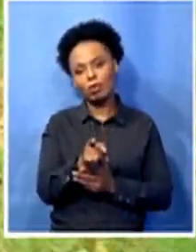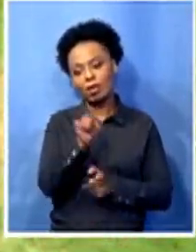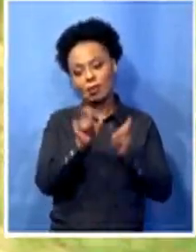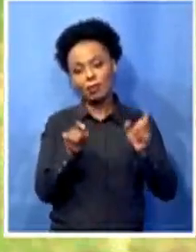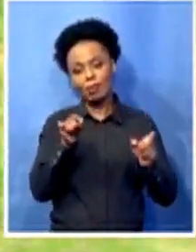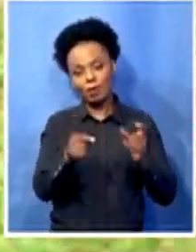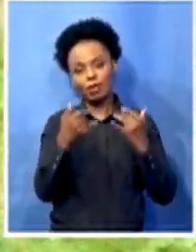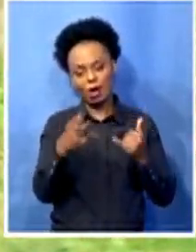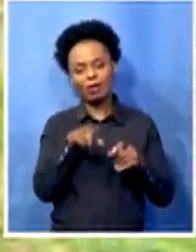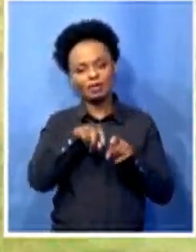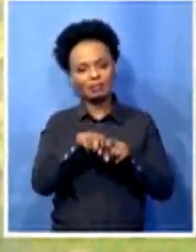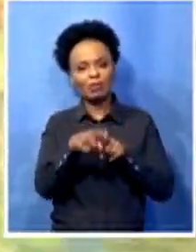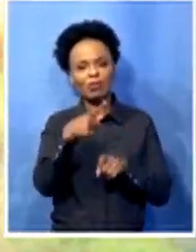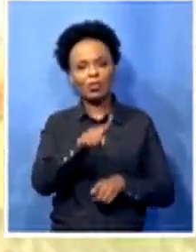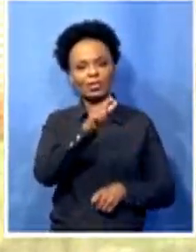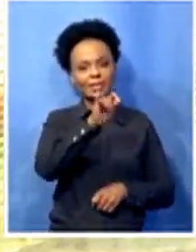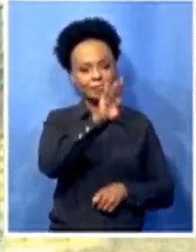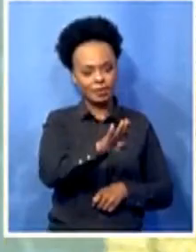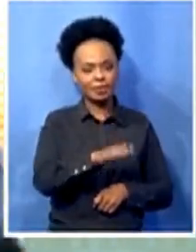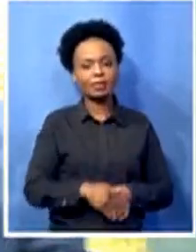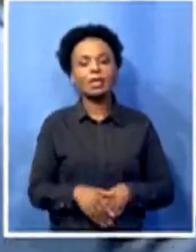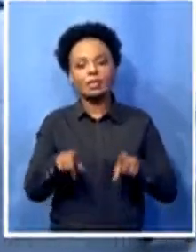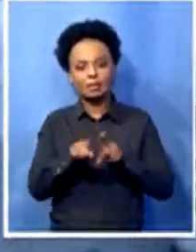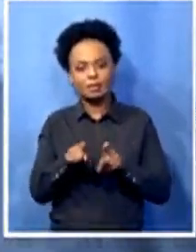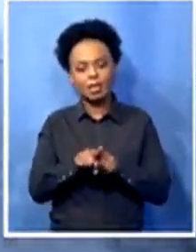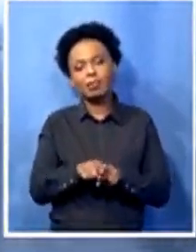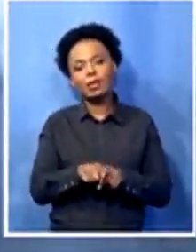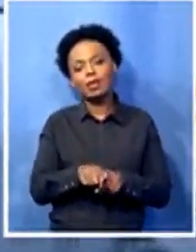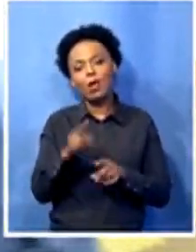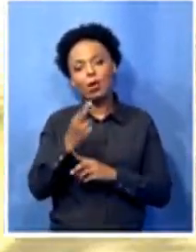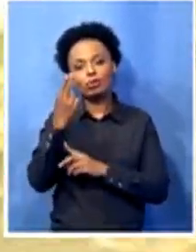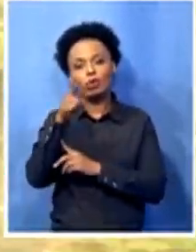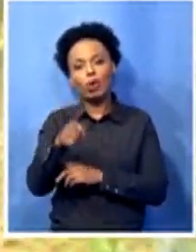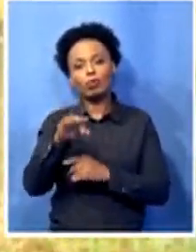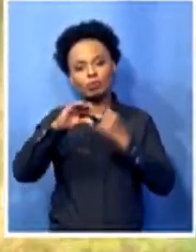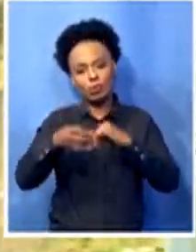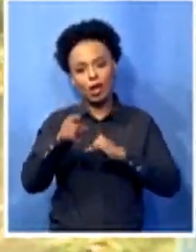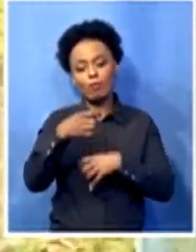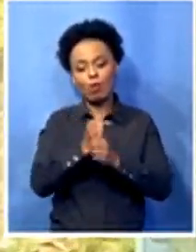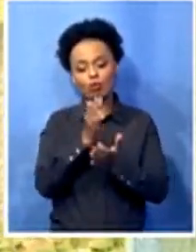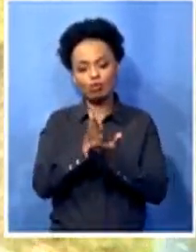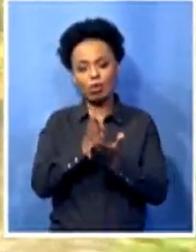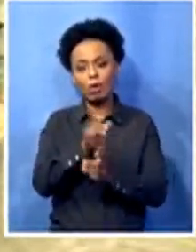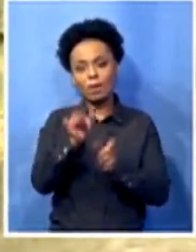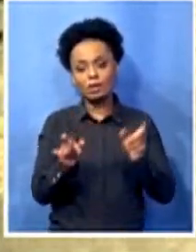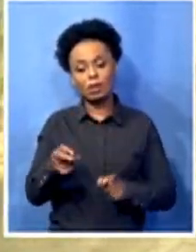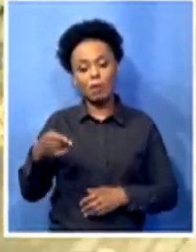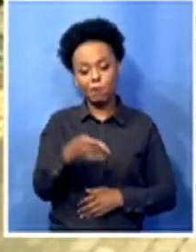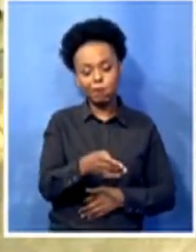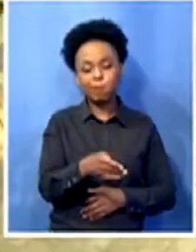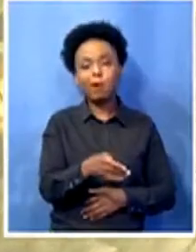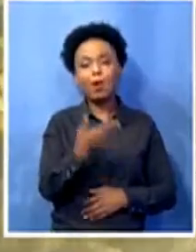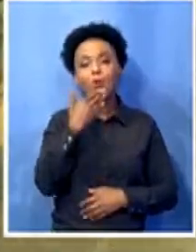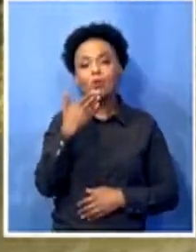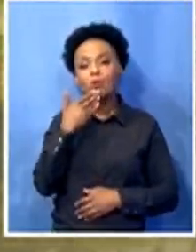they will try by all means to make sure that the people that are here protesting about the treatment action